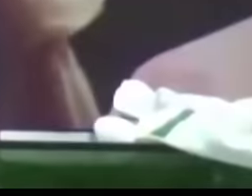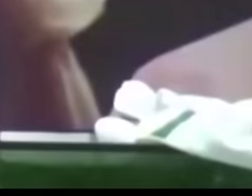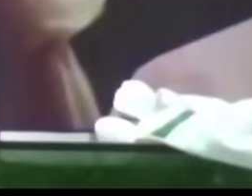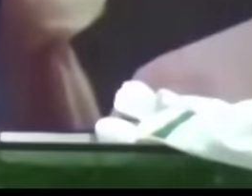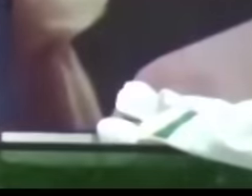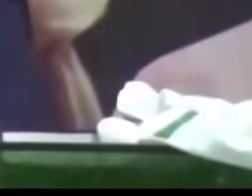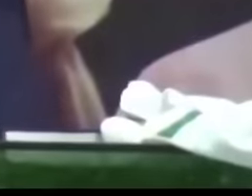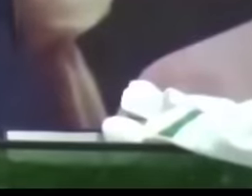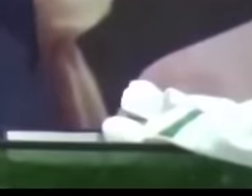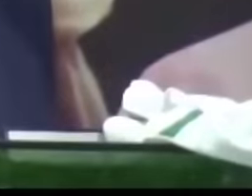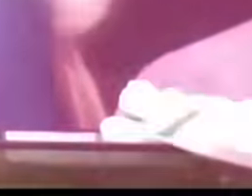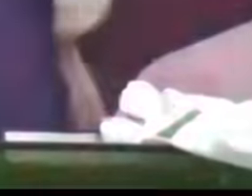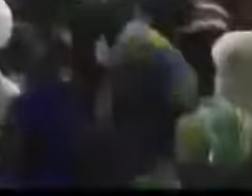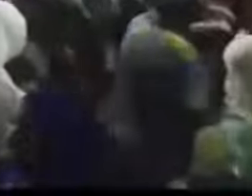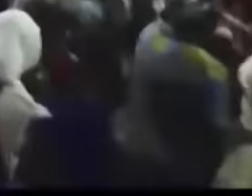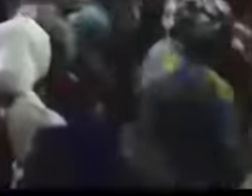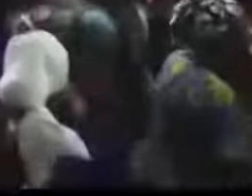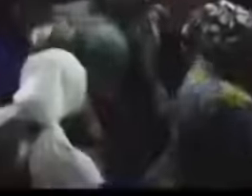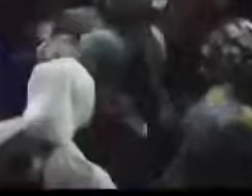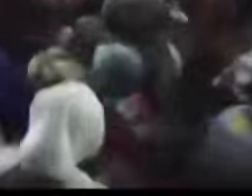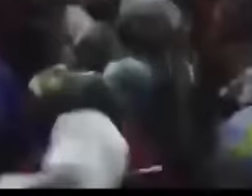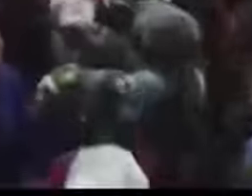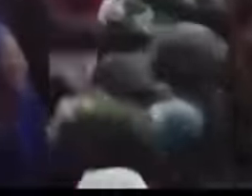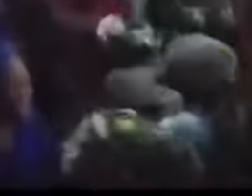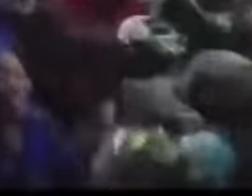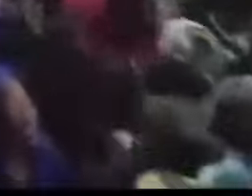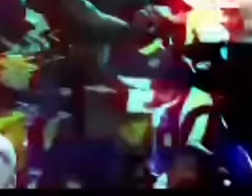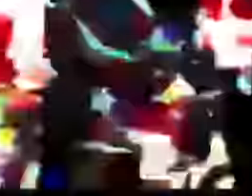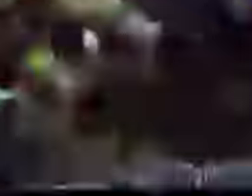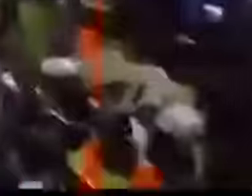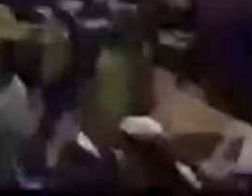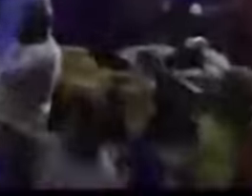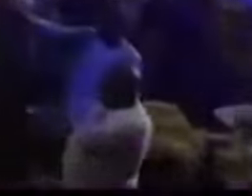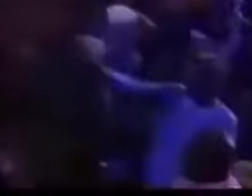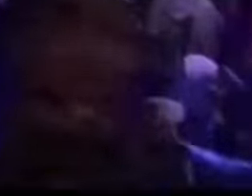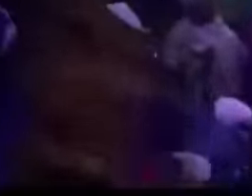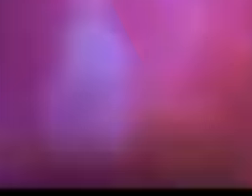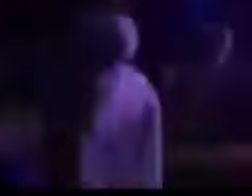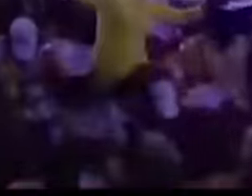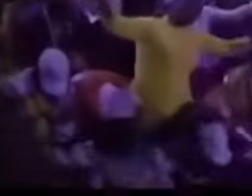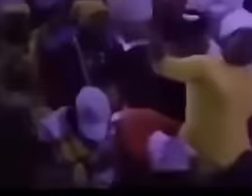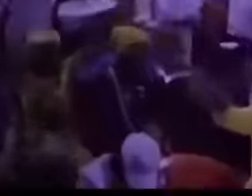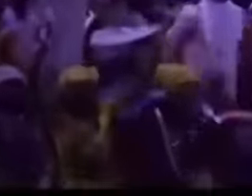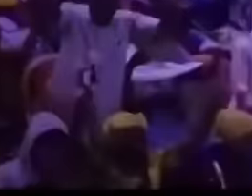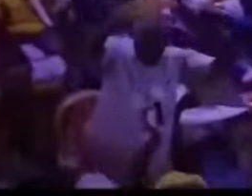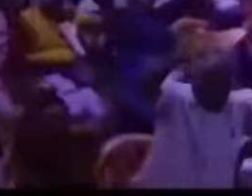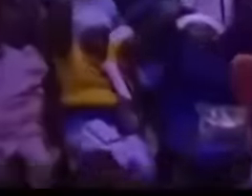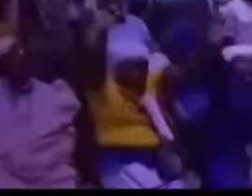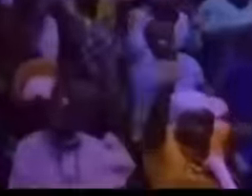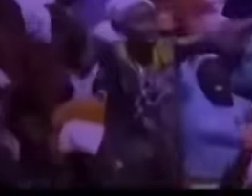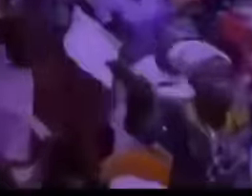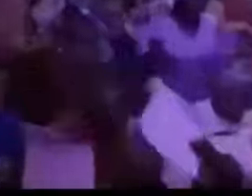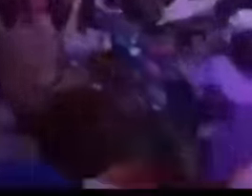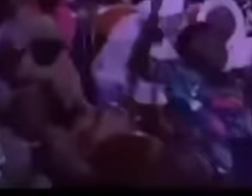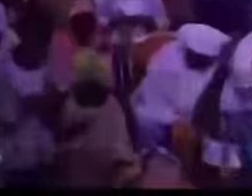ati mama se bi oba lolu gbarejo to bale wa to suko kan laye ninu fun wa pe iwo na ma se bi oba kodin to pare loruko Jesus ami